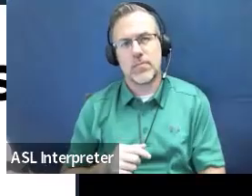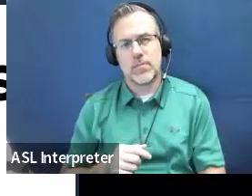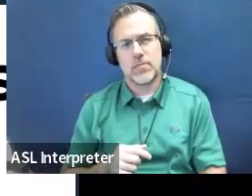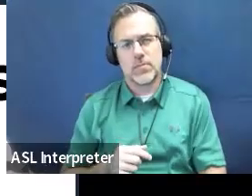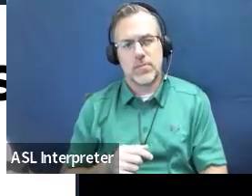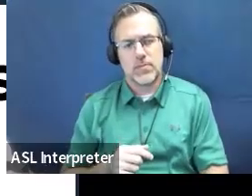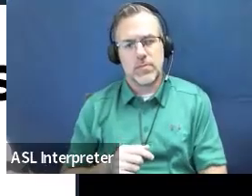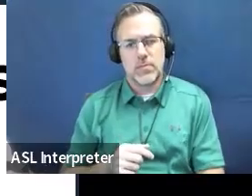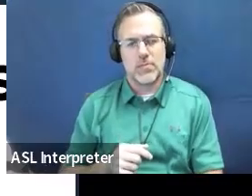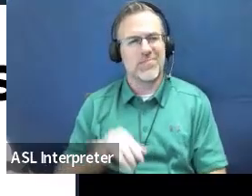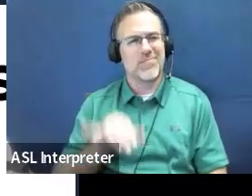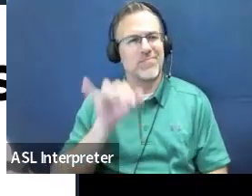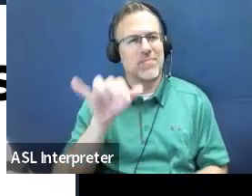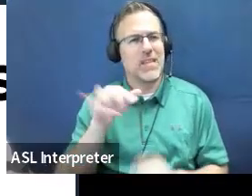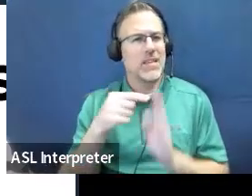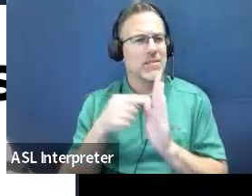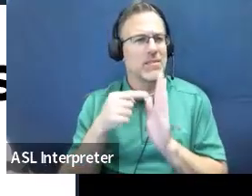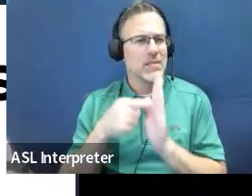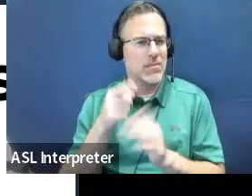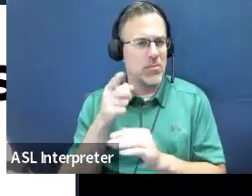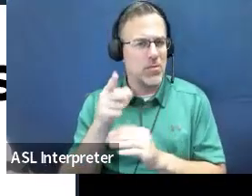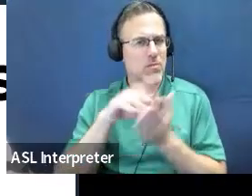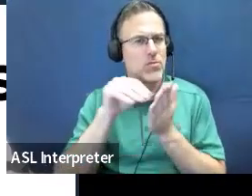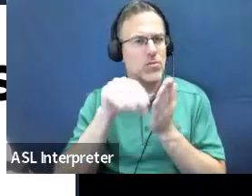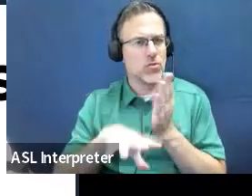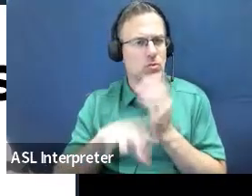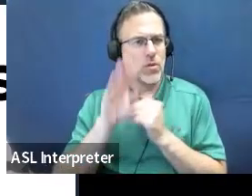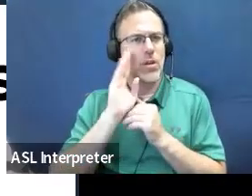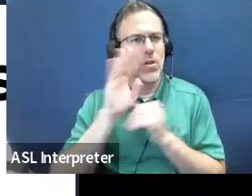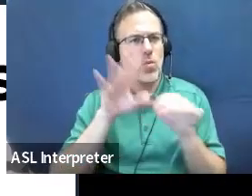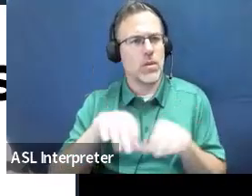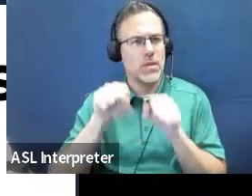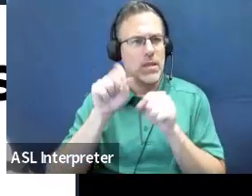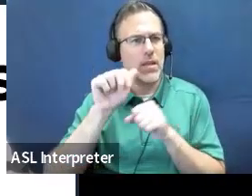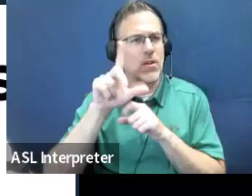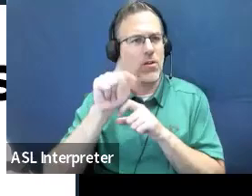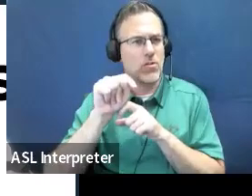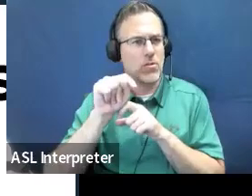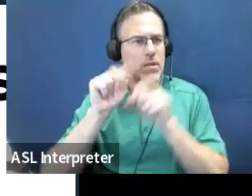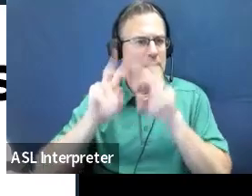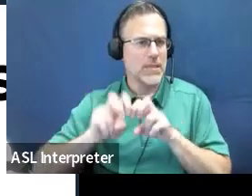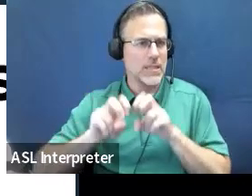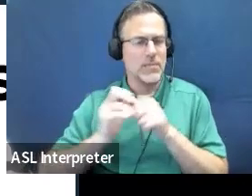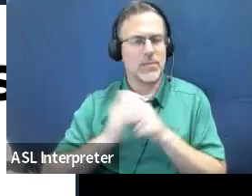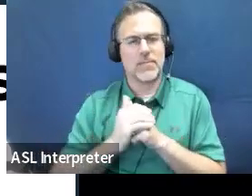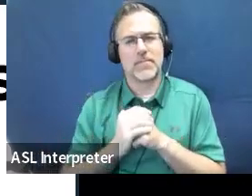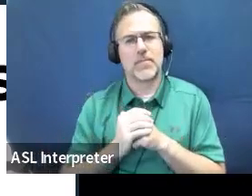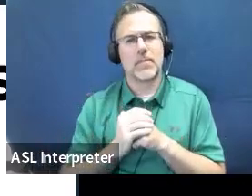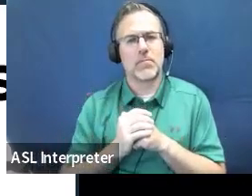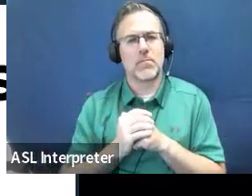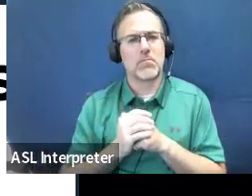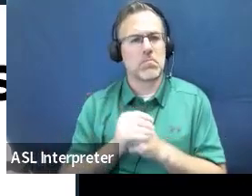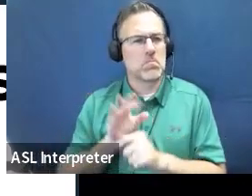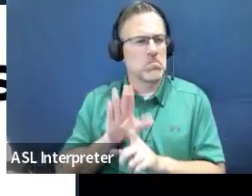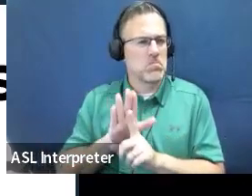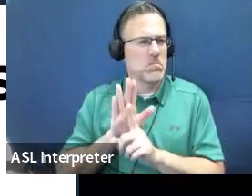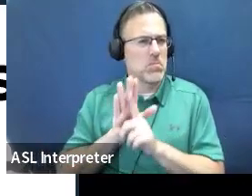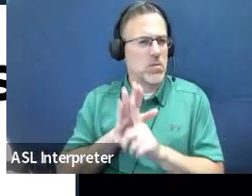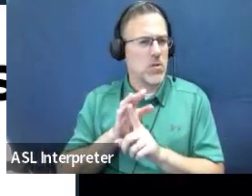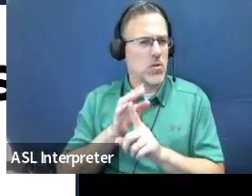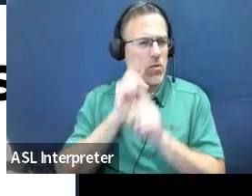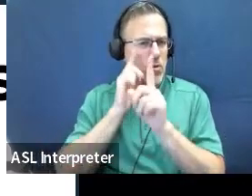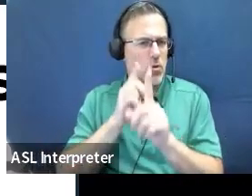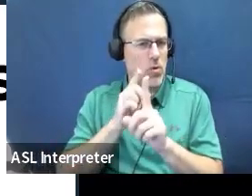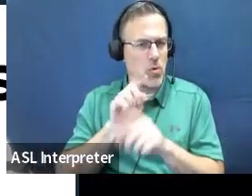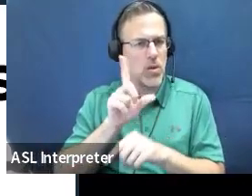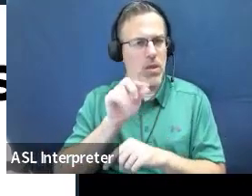example of a student that is going to take the alternate assessment. So this is her goal. Lily is going